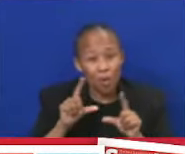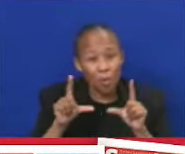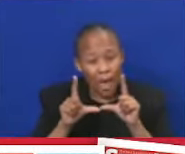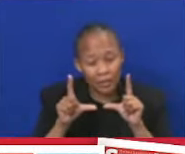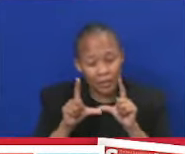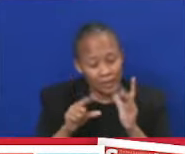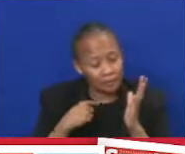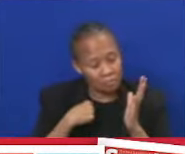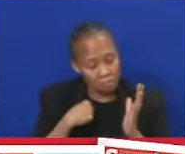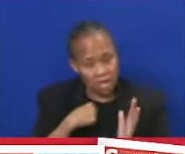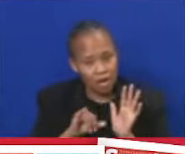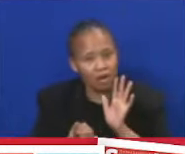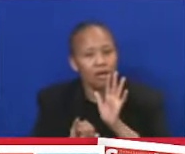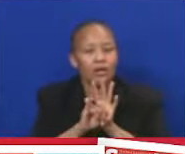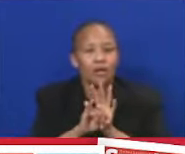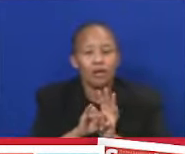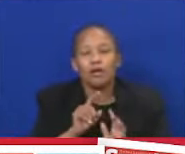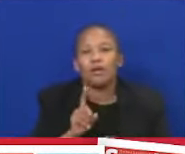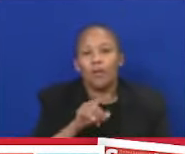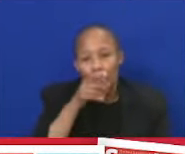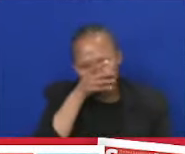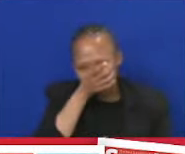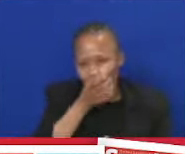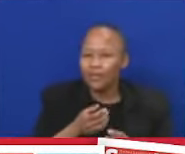some sort of irregularities on the permit